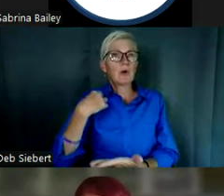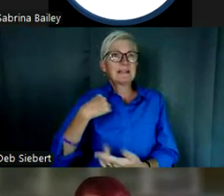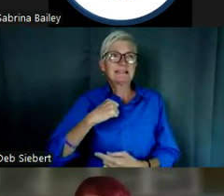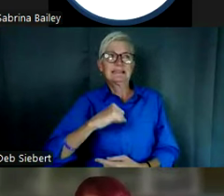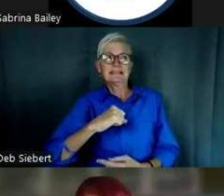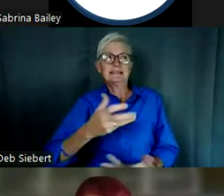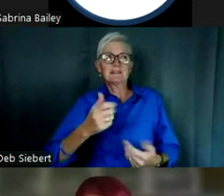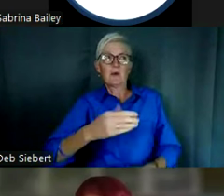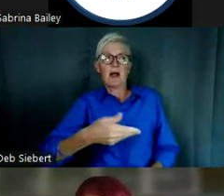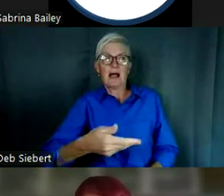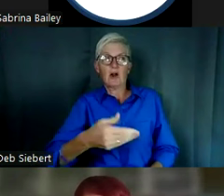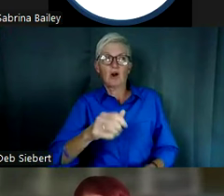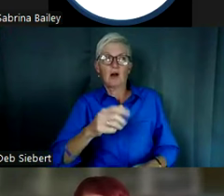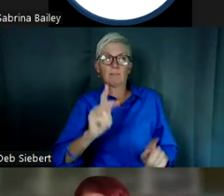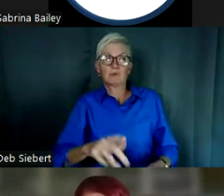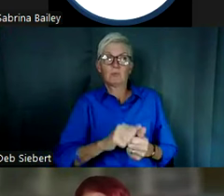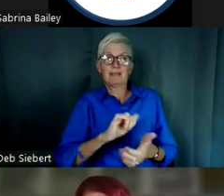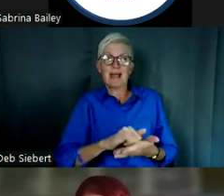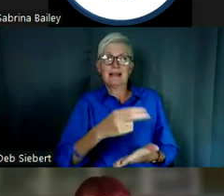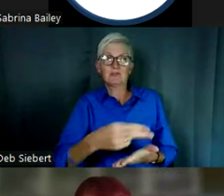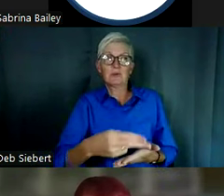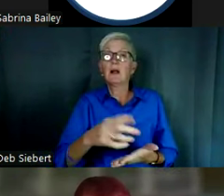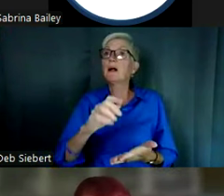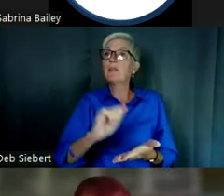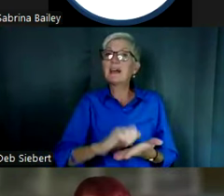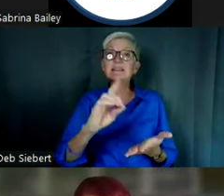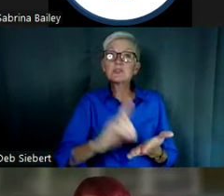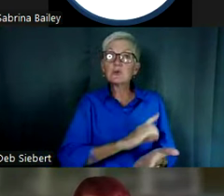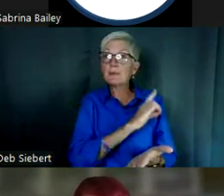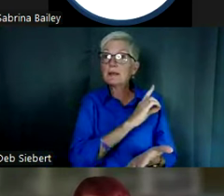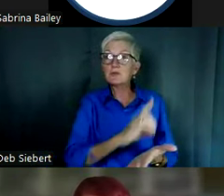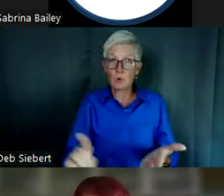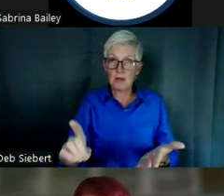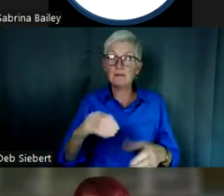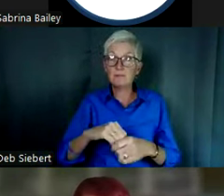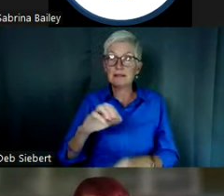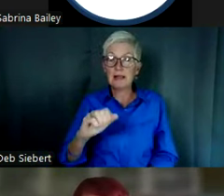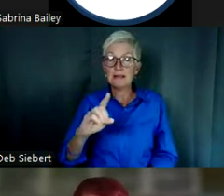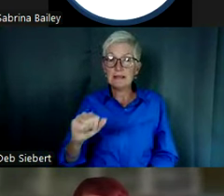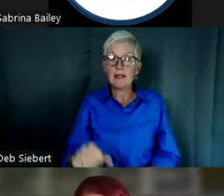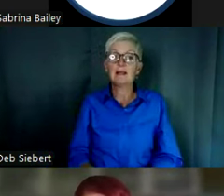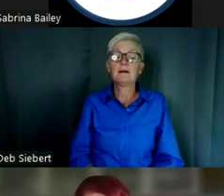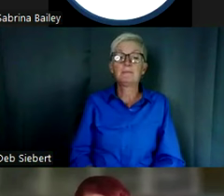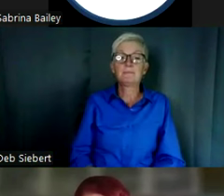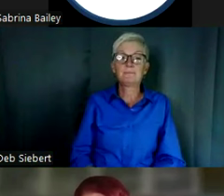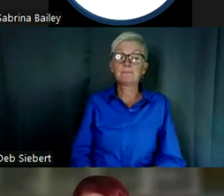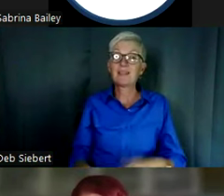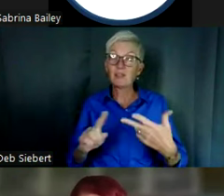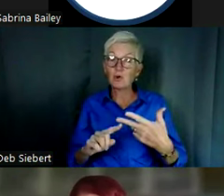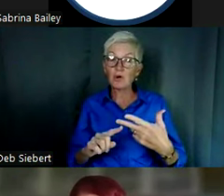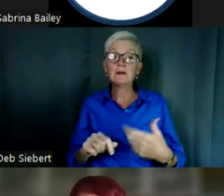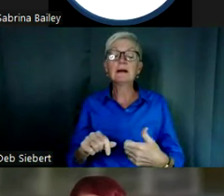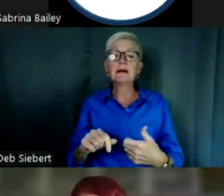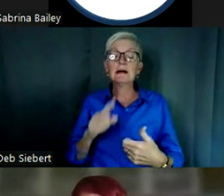hire somebody who has those kinds of histories. This would be discriminatory under the ADA. The third prong of coverage under